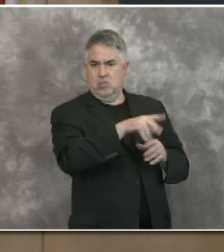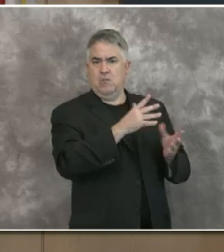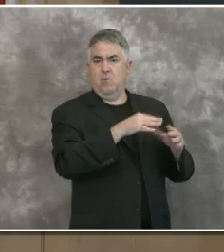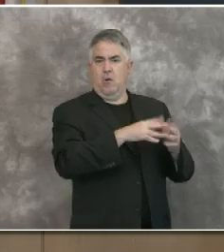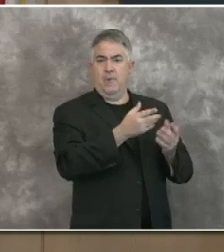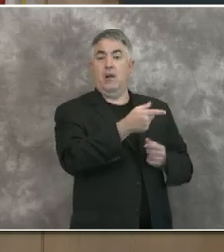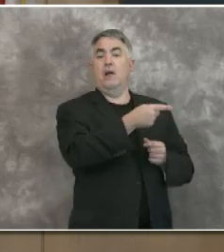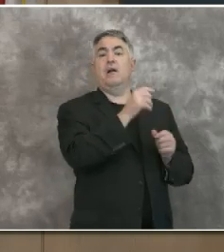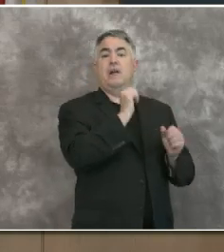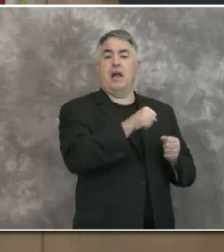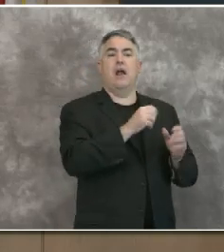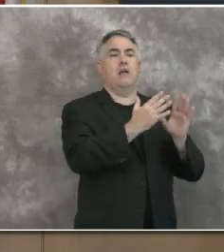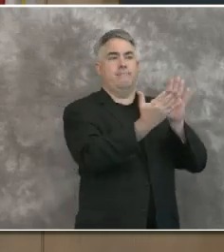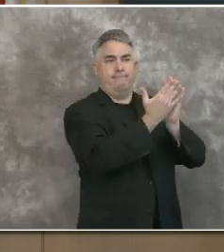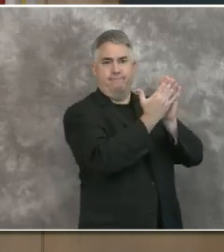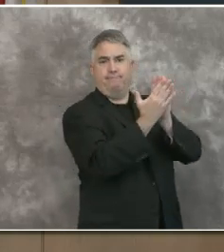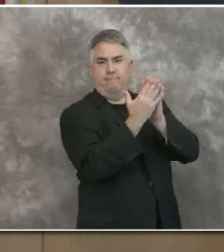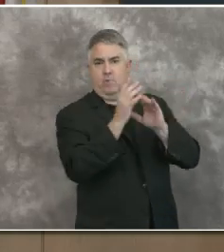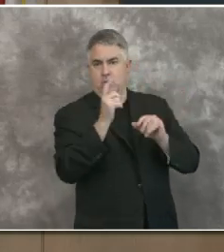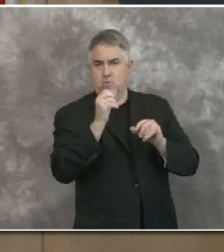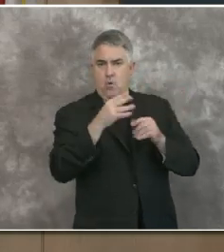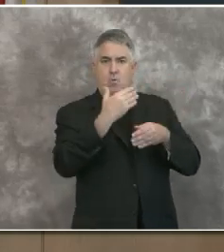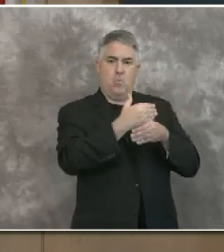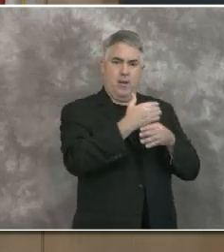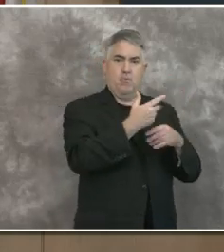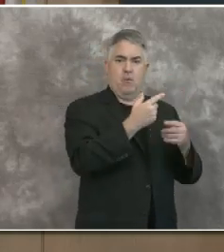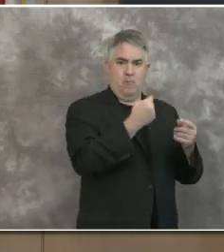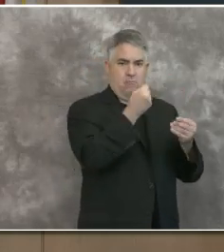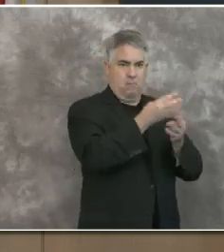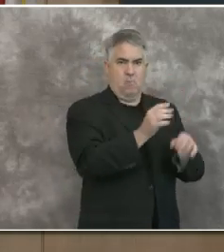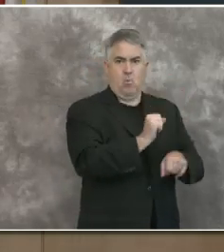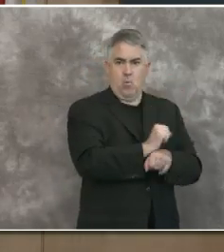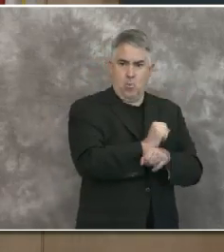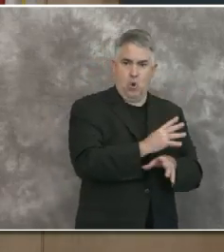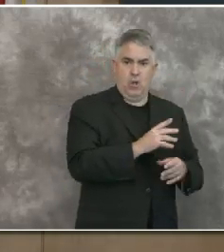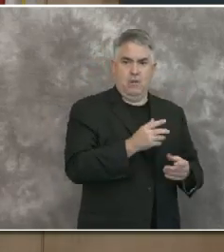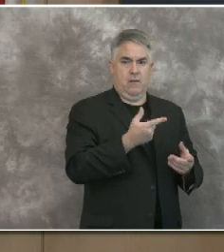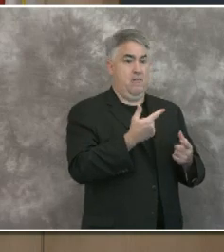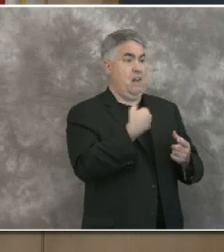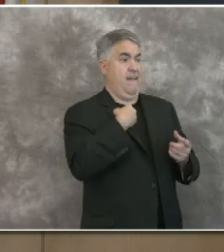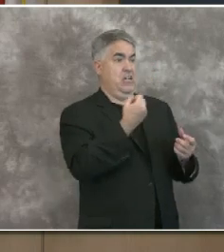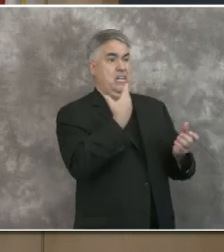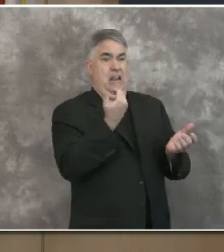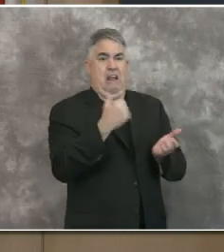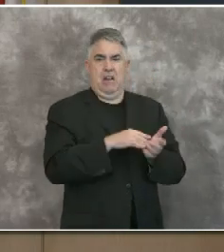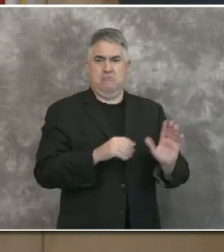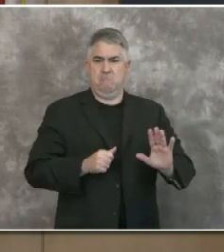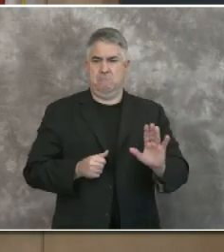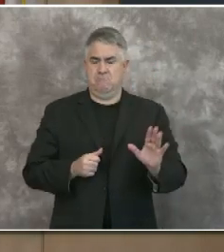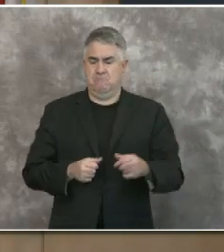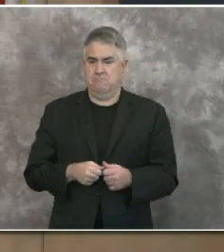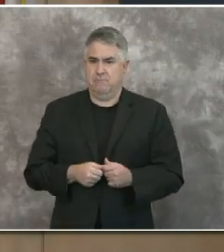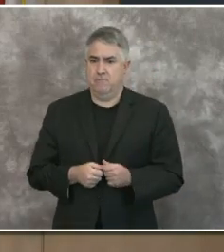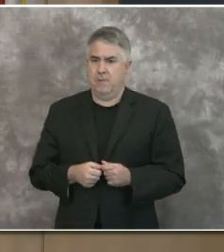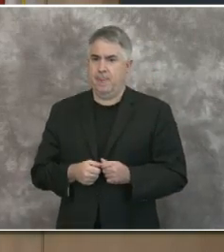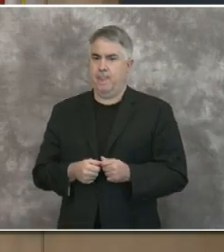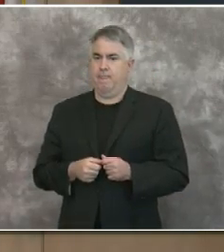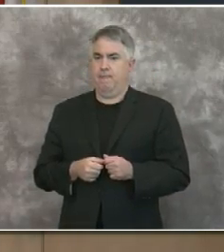them publicly, they need to share them with their employees, but they do not have to send a copy to the county. Gotcha.